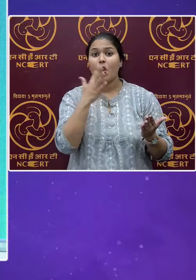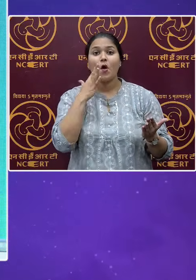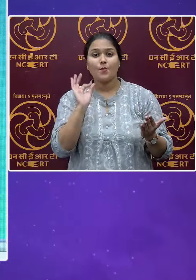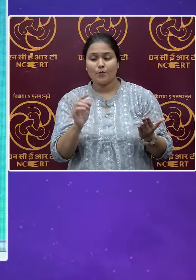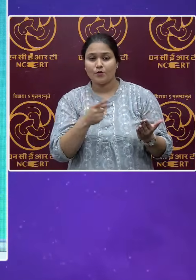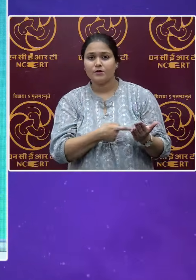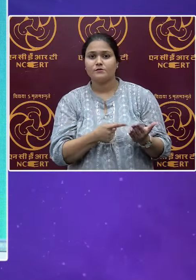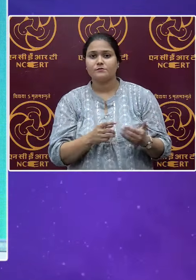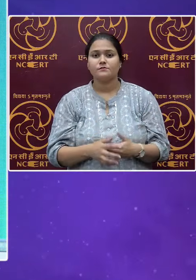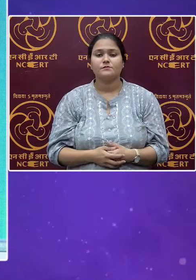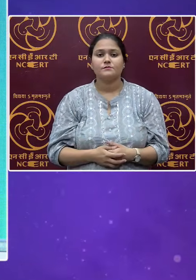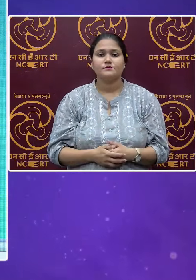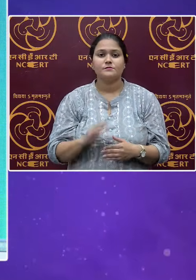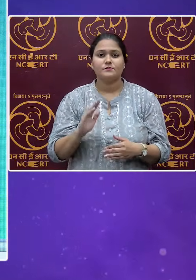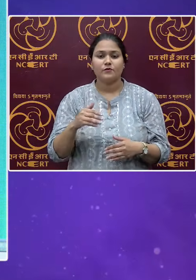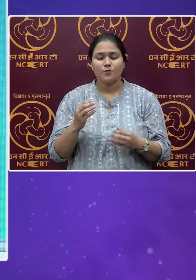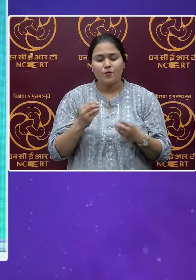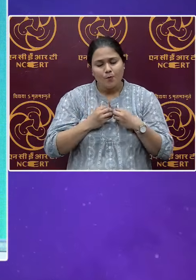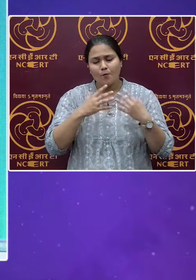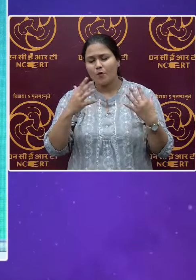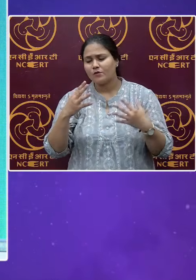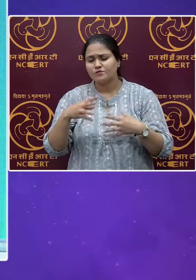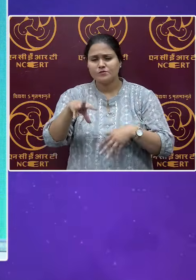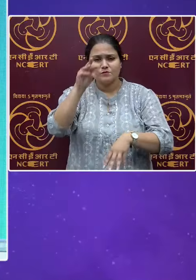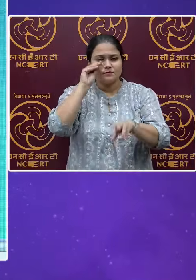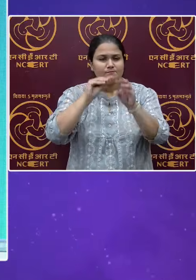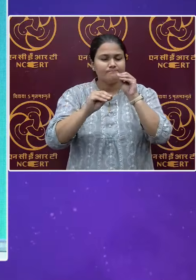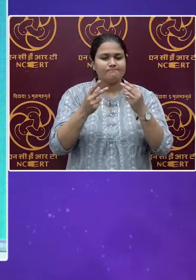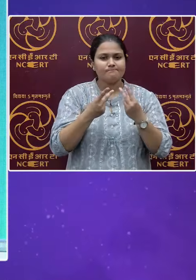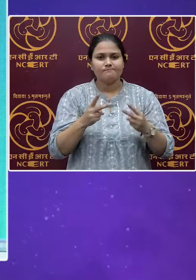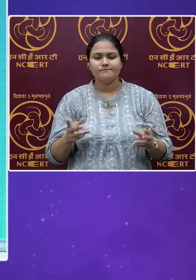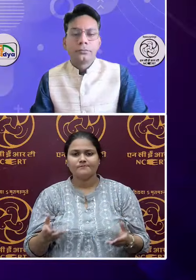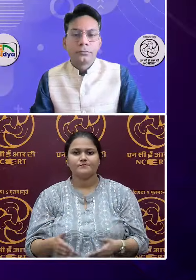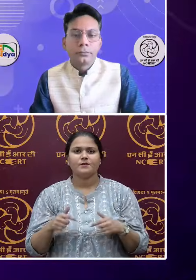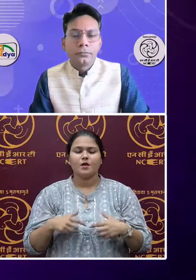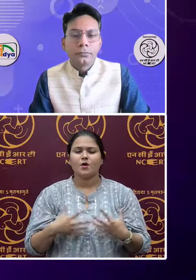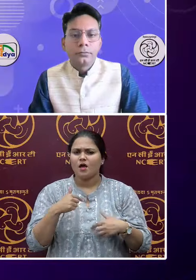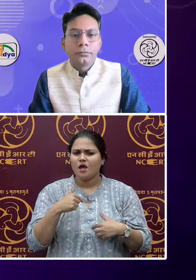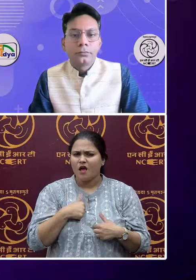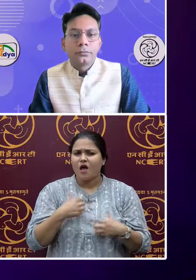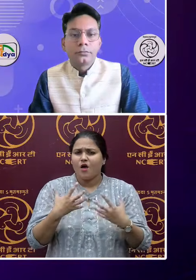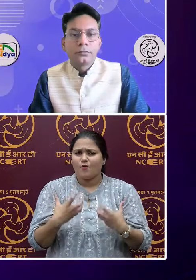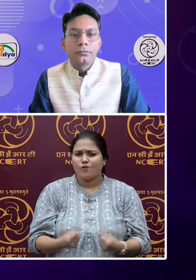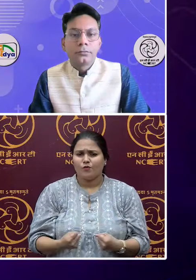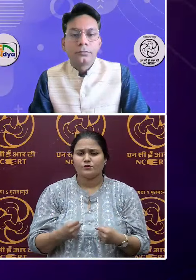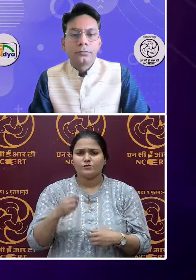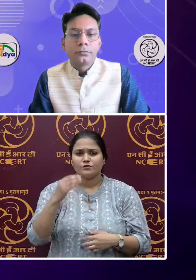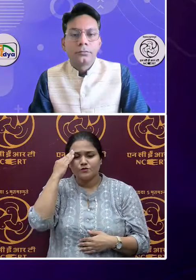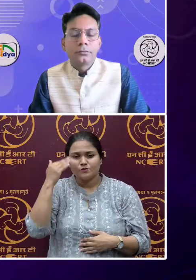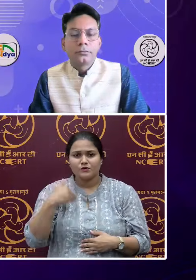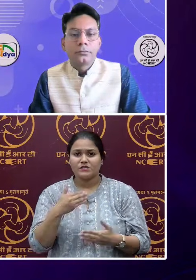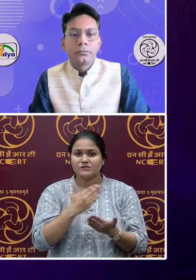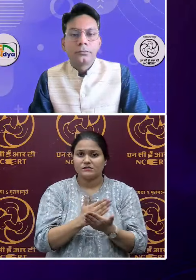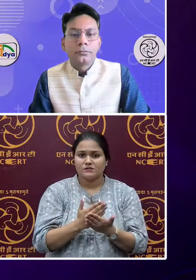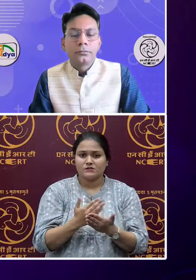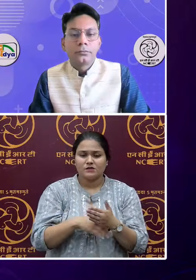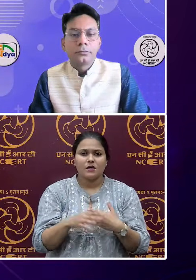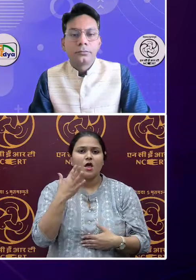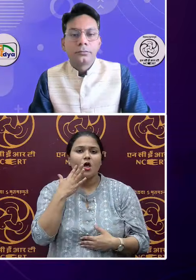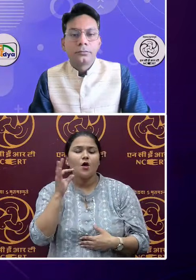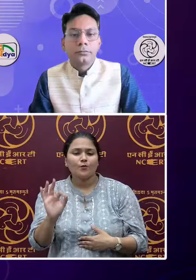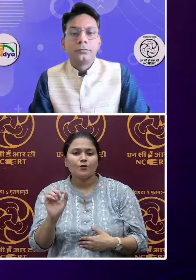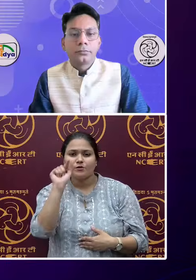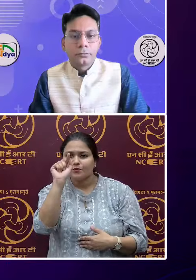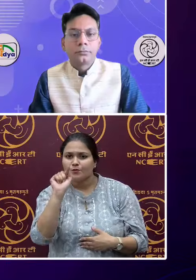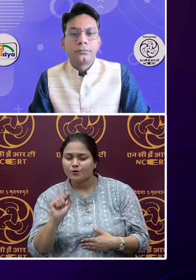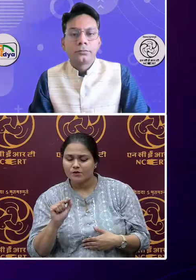comes to imparting knowledge. I want to know, sir, what is the relevance of today's session and what all are important points that